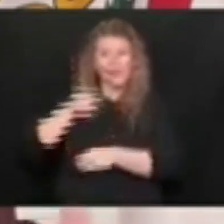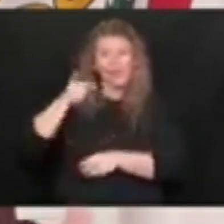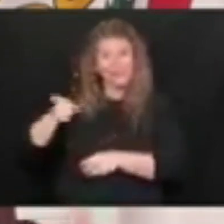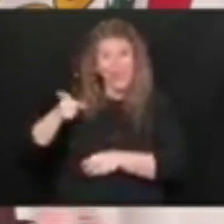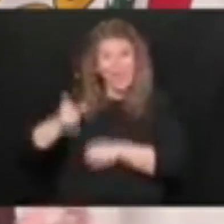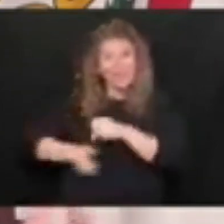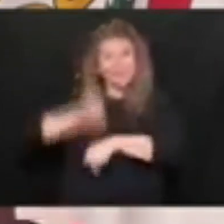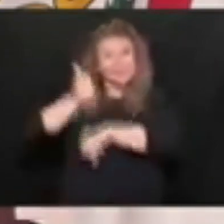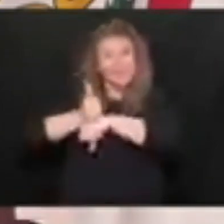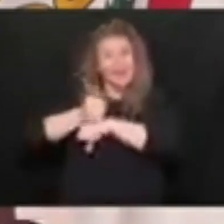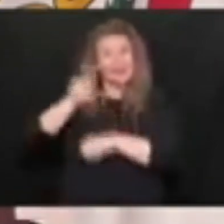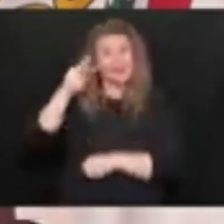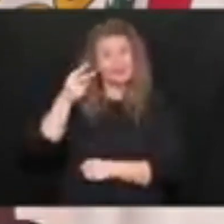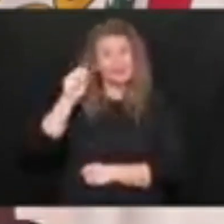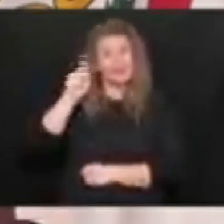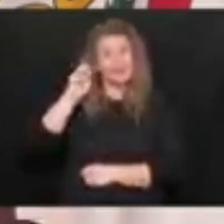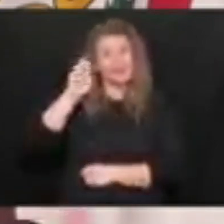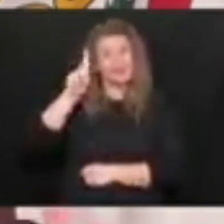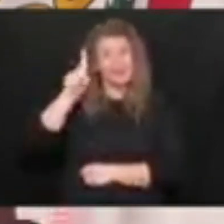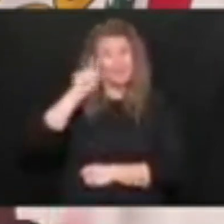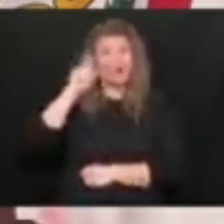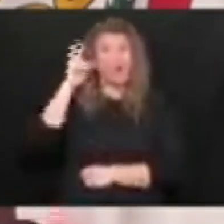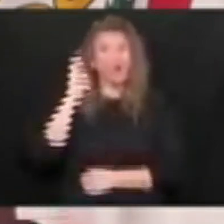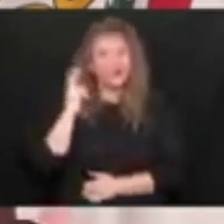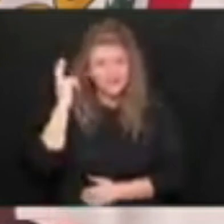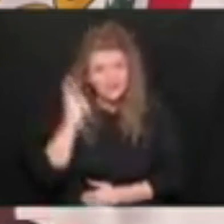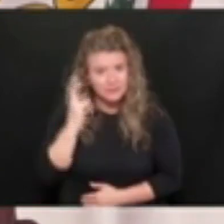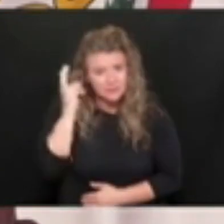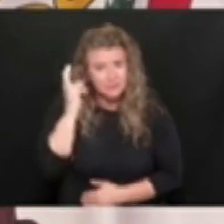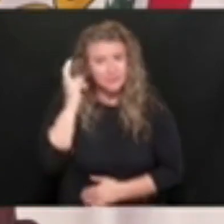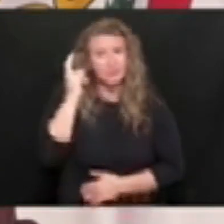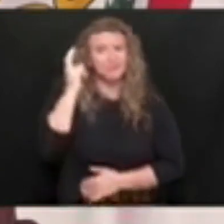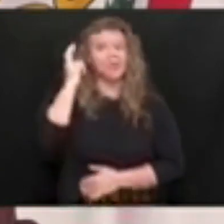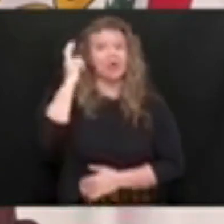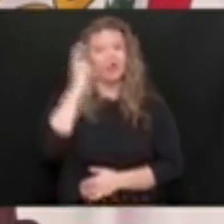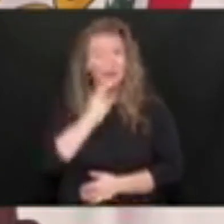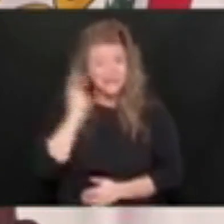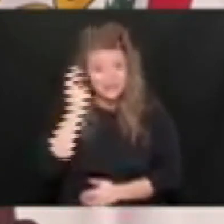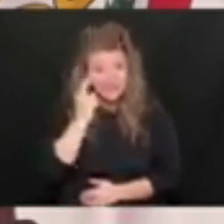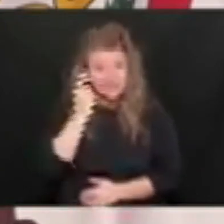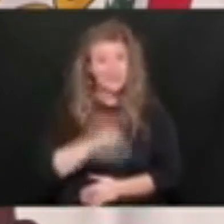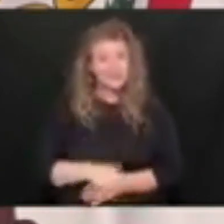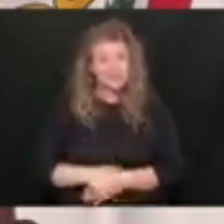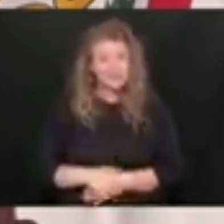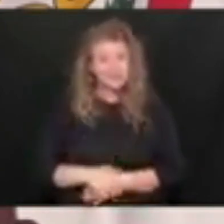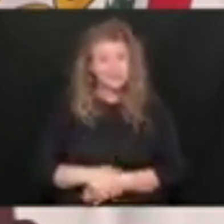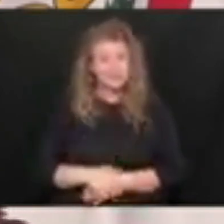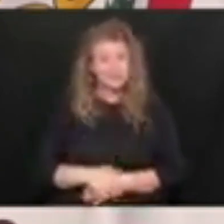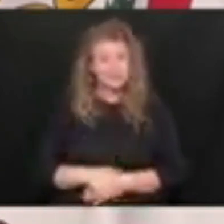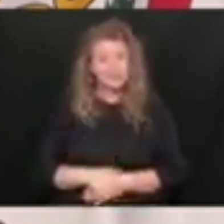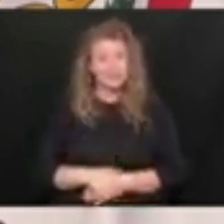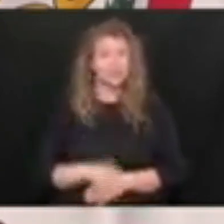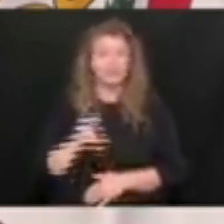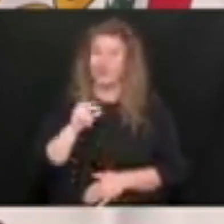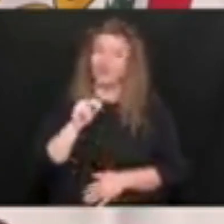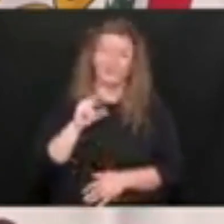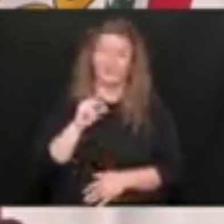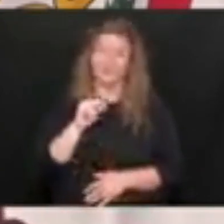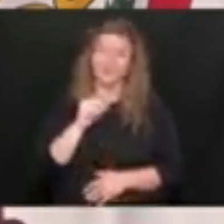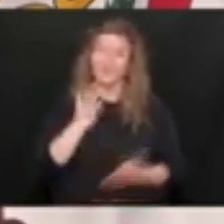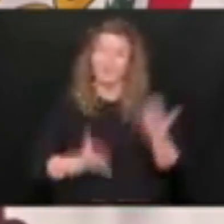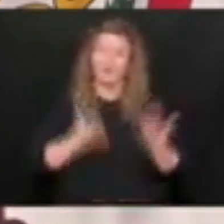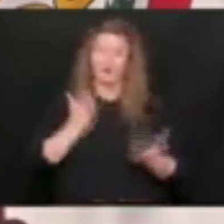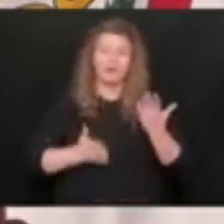Second Amendment for a reason, for an absolute reason, and so no, Phil, we